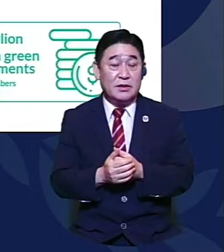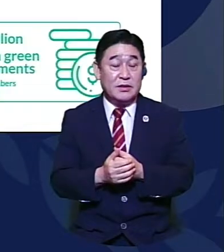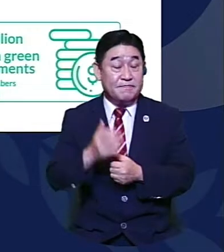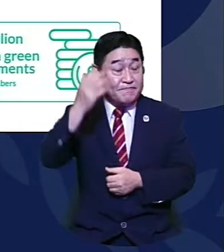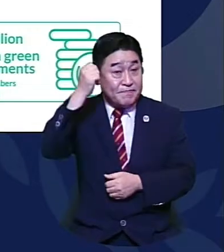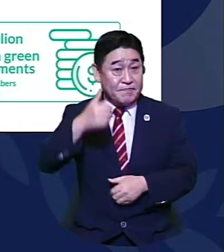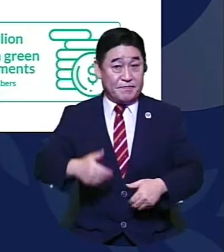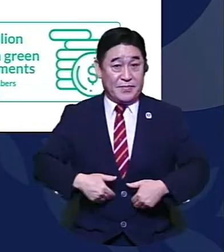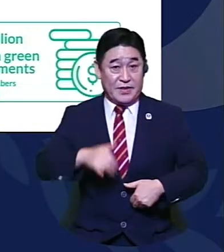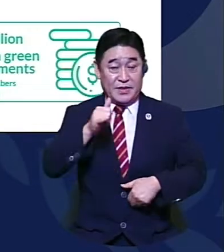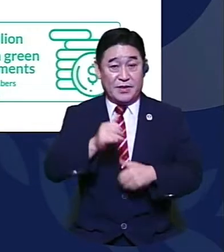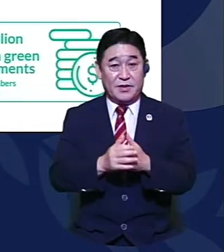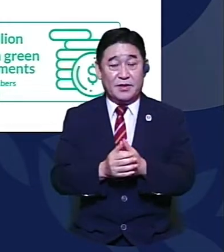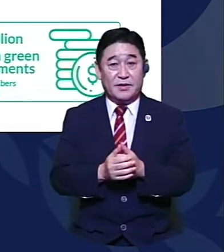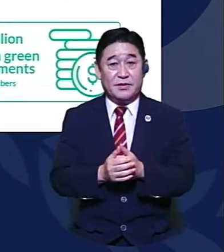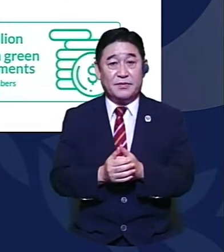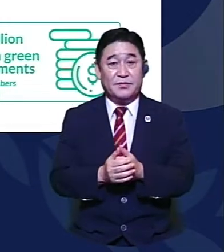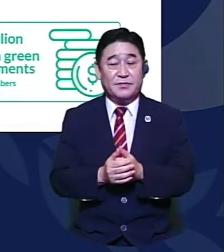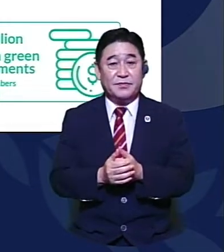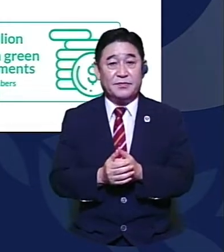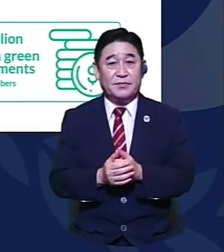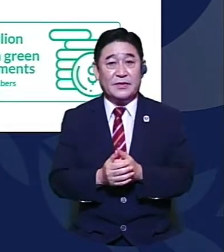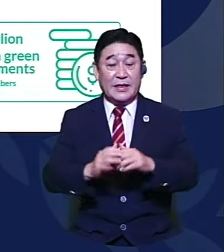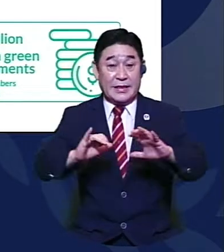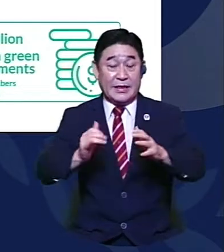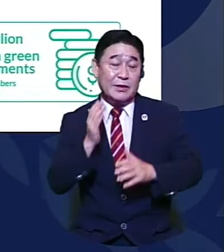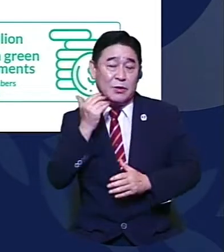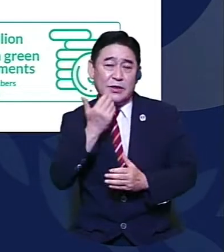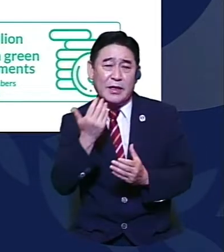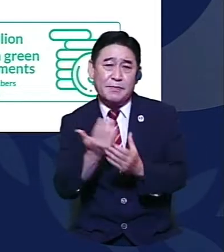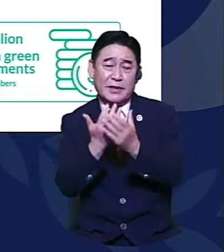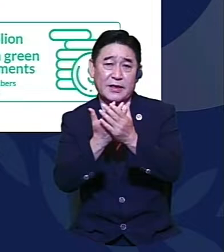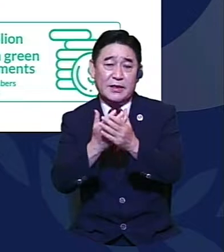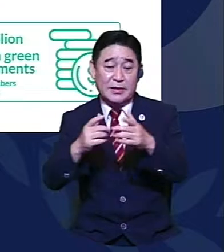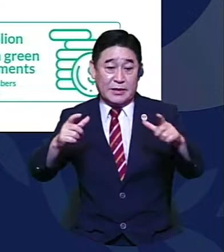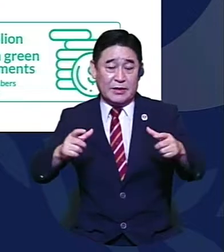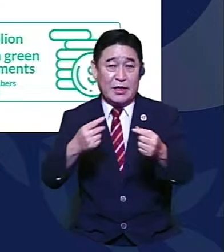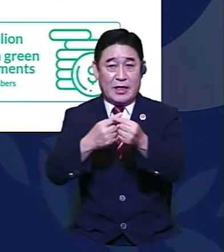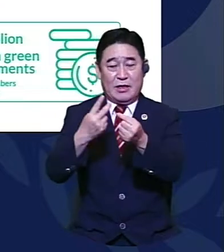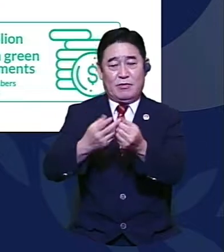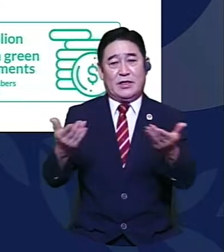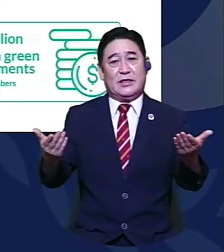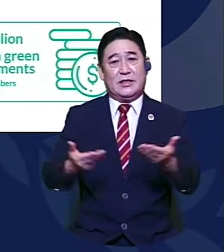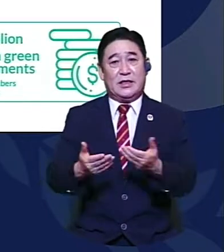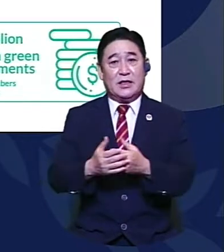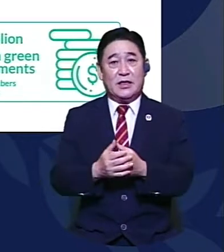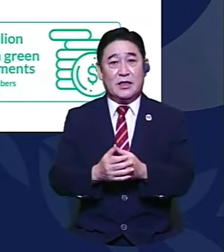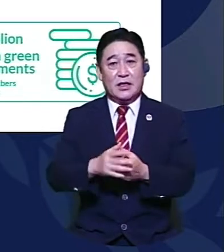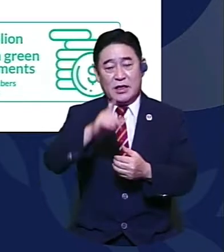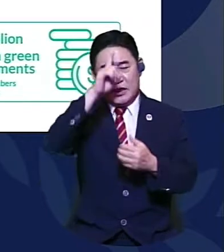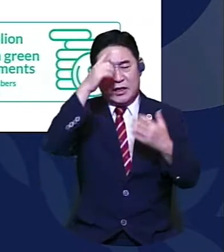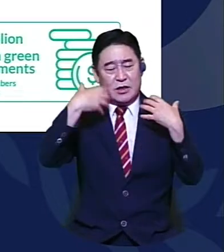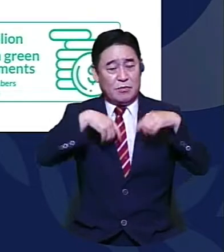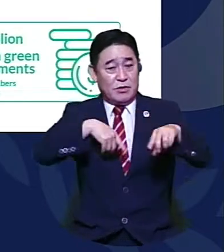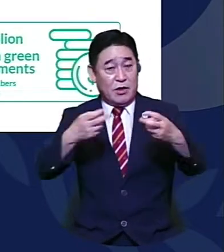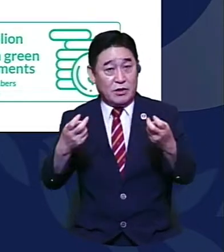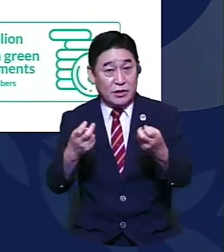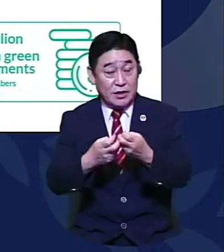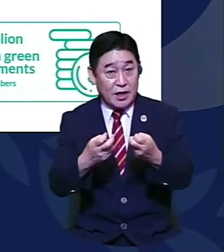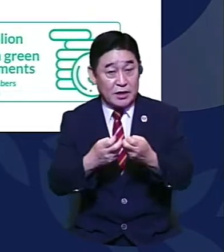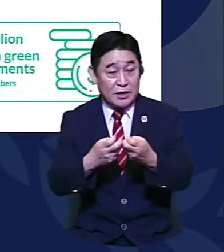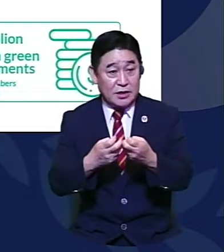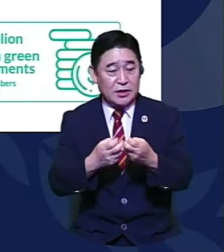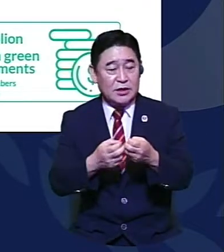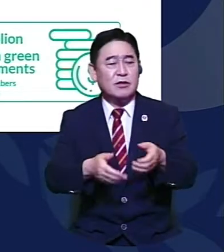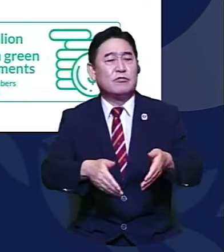Well, GDGI does two things. We help government with climate policy, with green growth policy, but probably the most